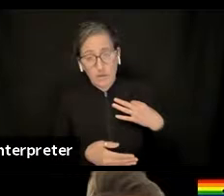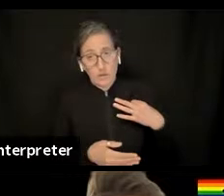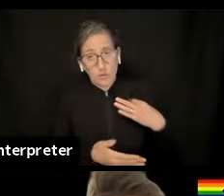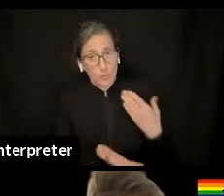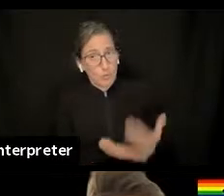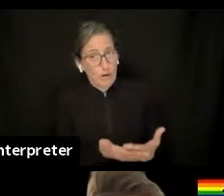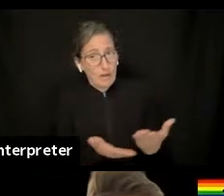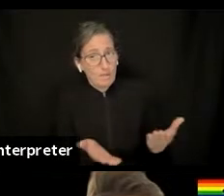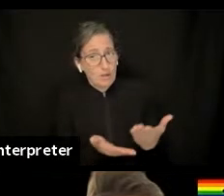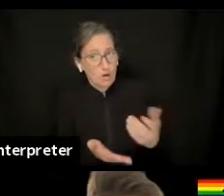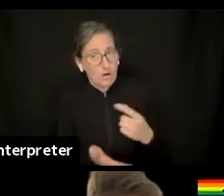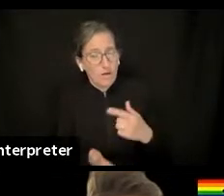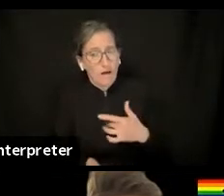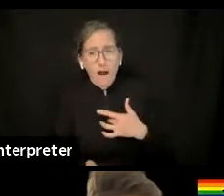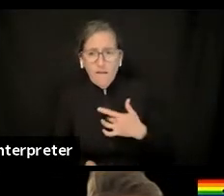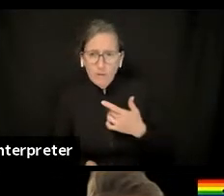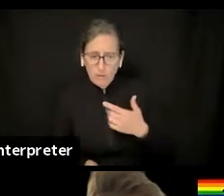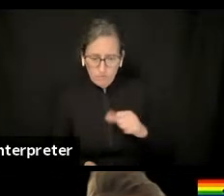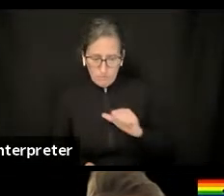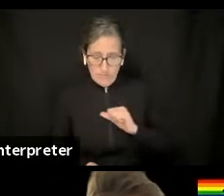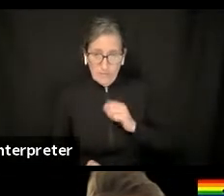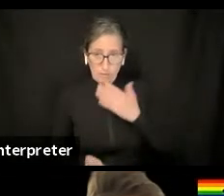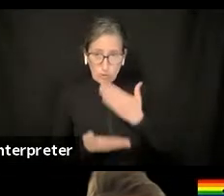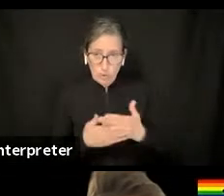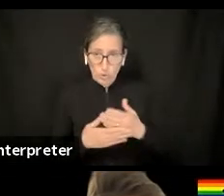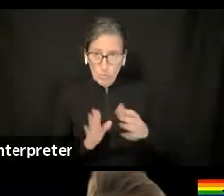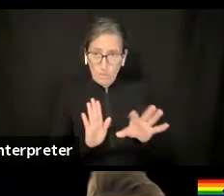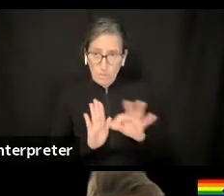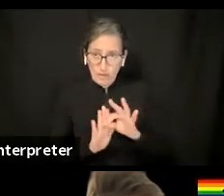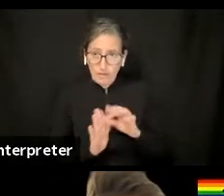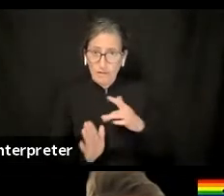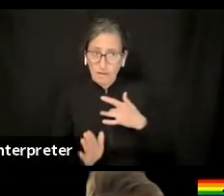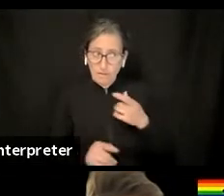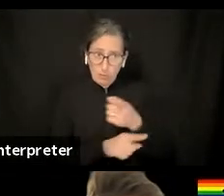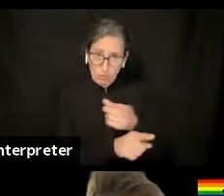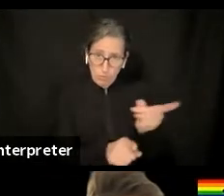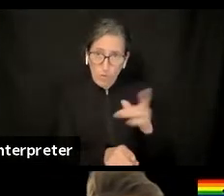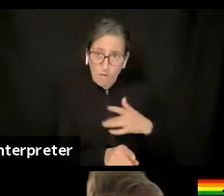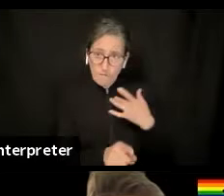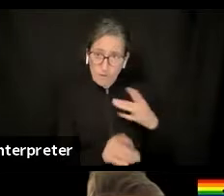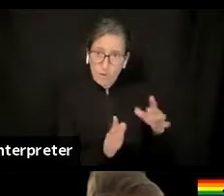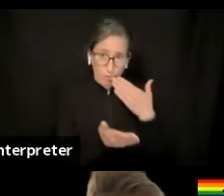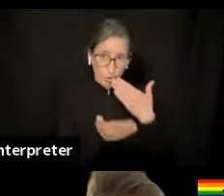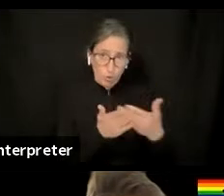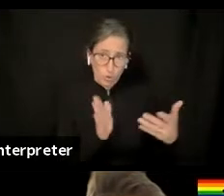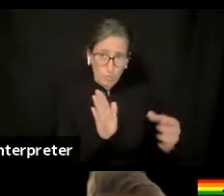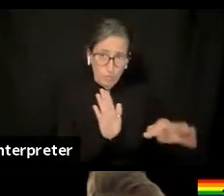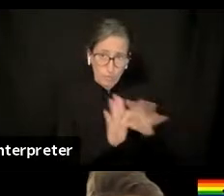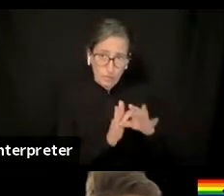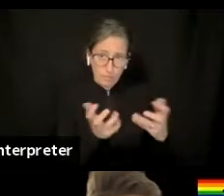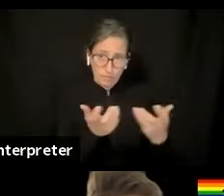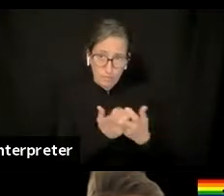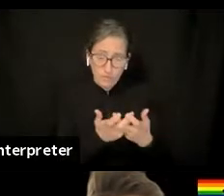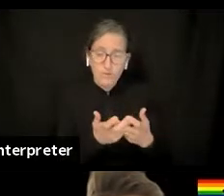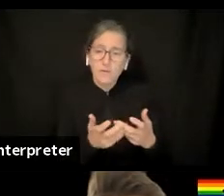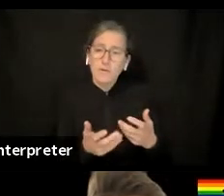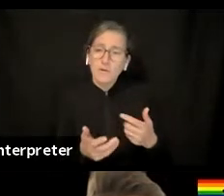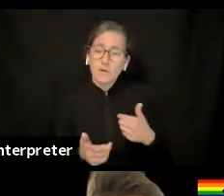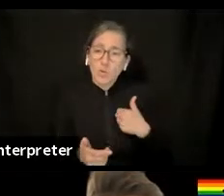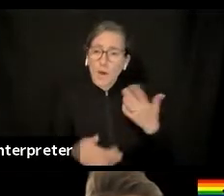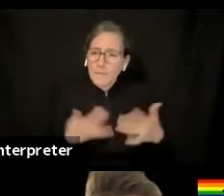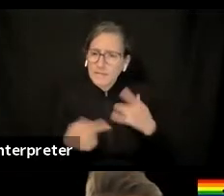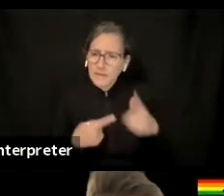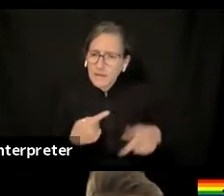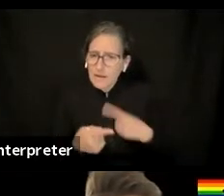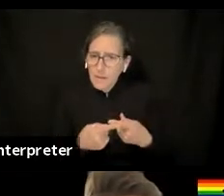in the choice in myself. I would imagine that everybody else feels confident in the choice of themselves. And I'm excited about what this commission